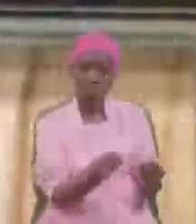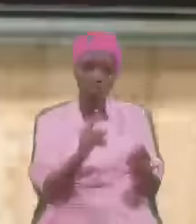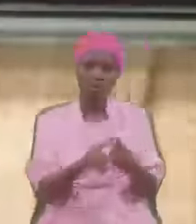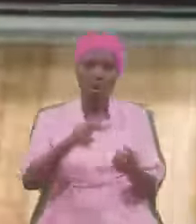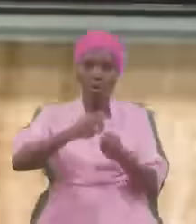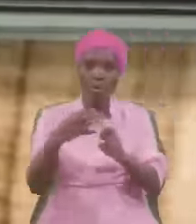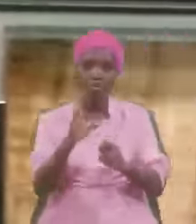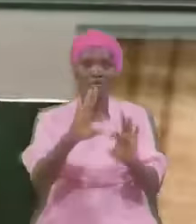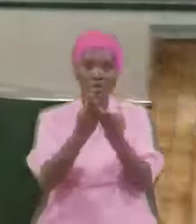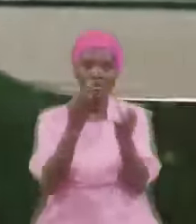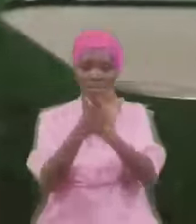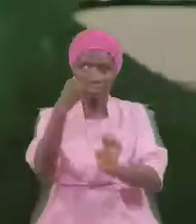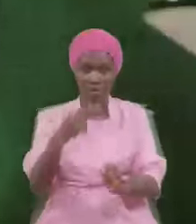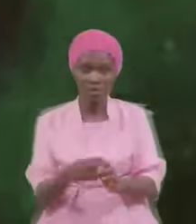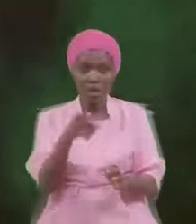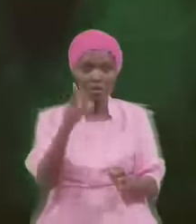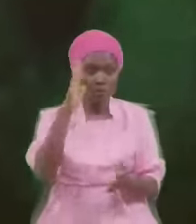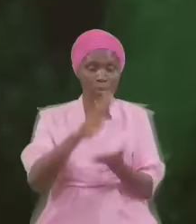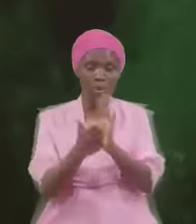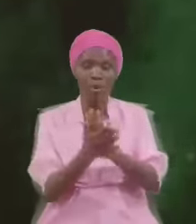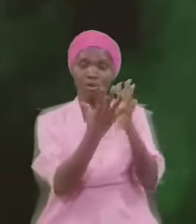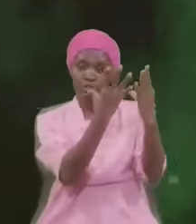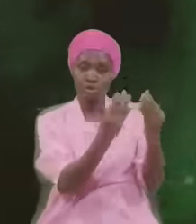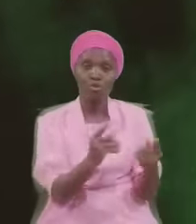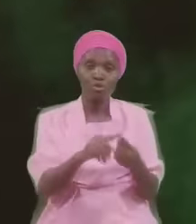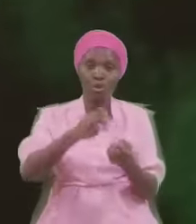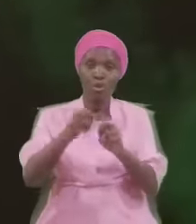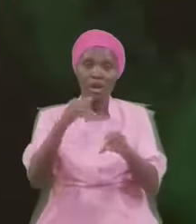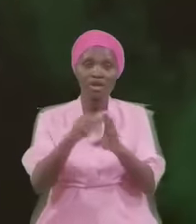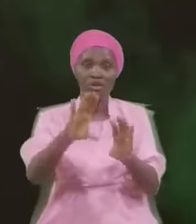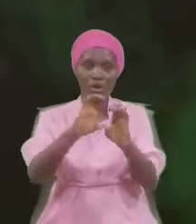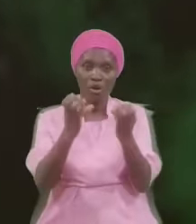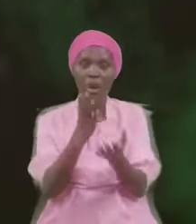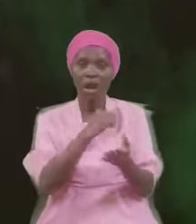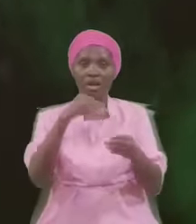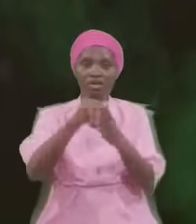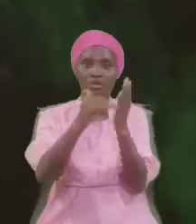company. A solution to the problems in your country.